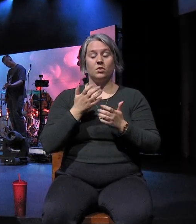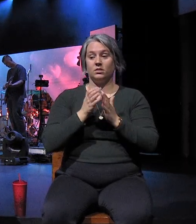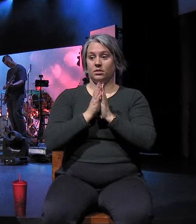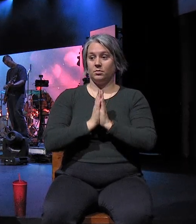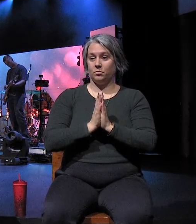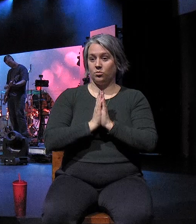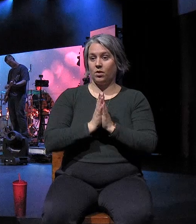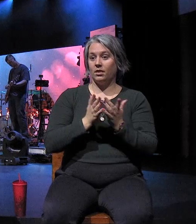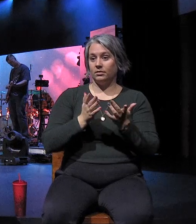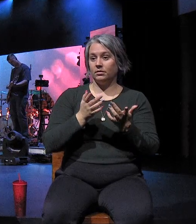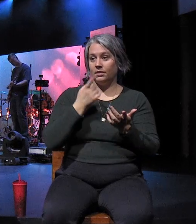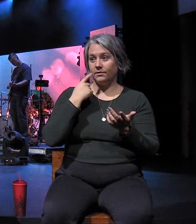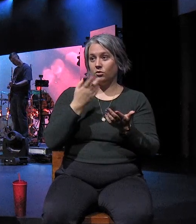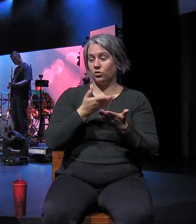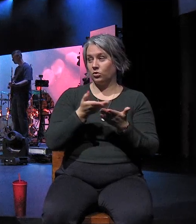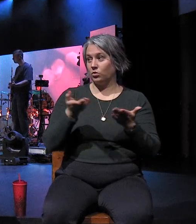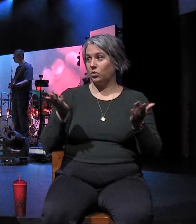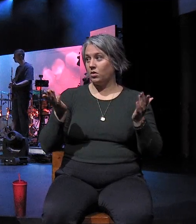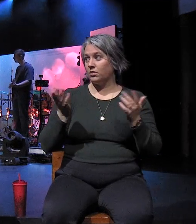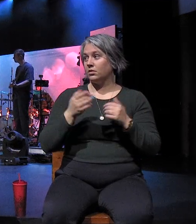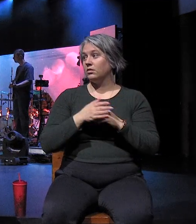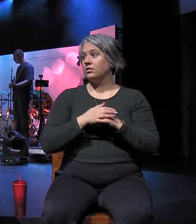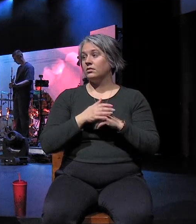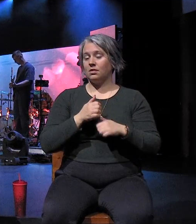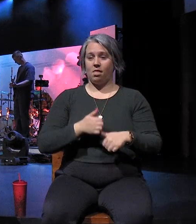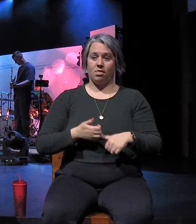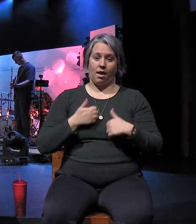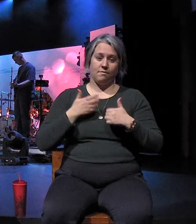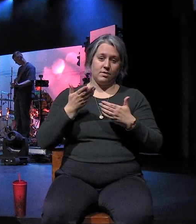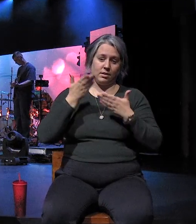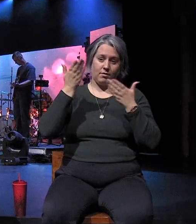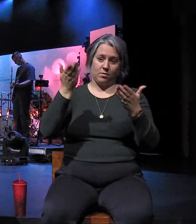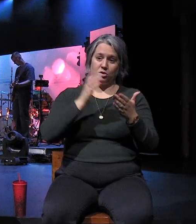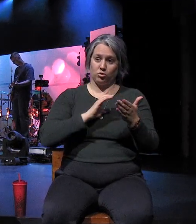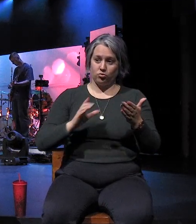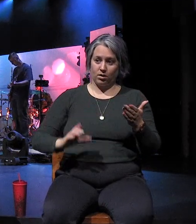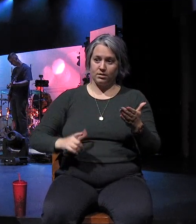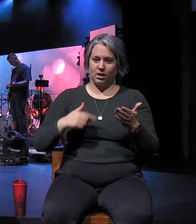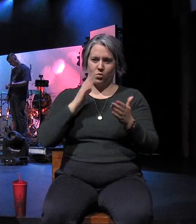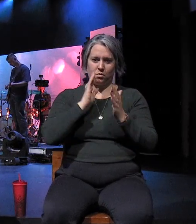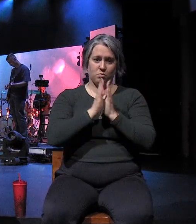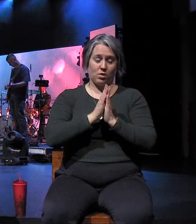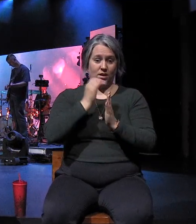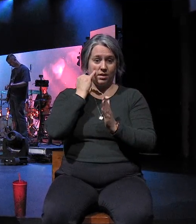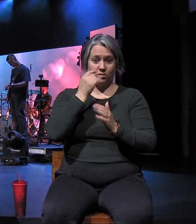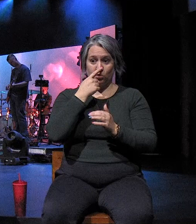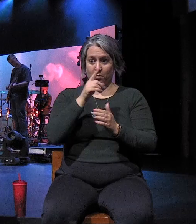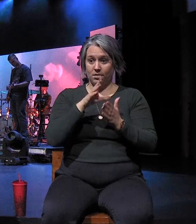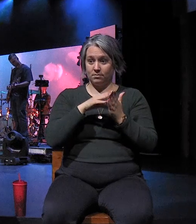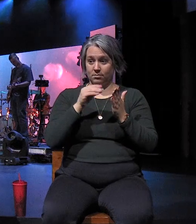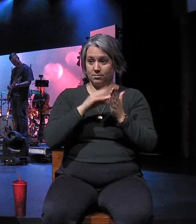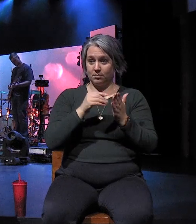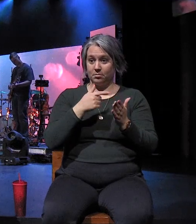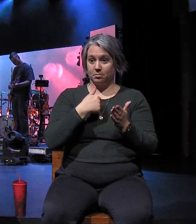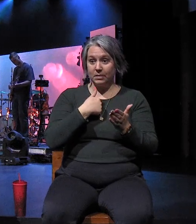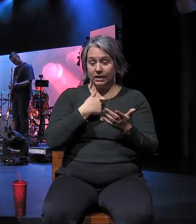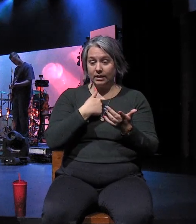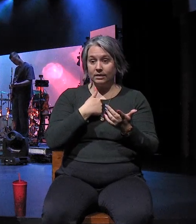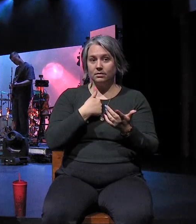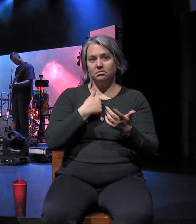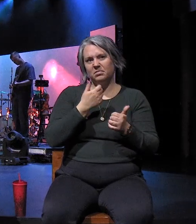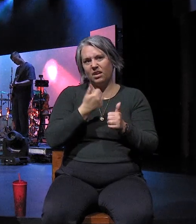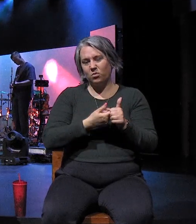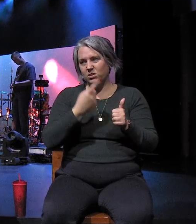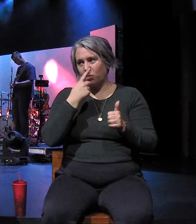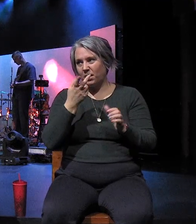to what's going on in your heart right now, to commit your life to Christ. I'll lead you in a prayer, and if you would repeat after me, and I'll ask everyone to